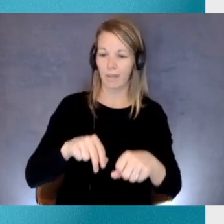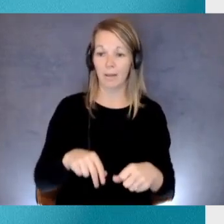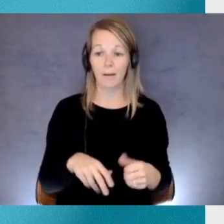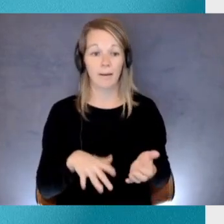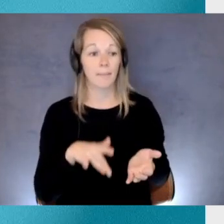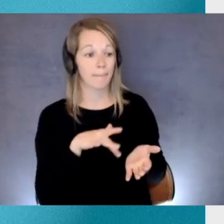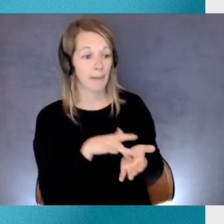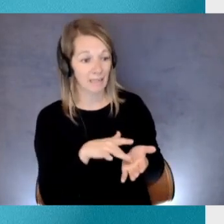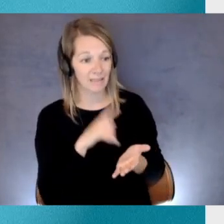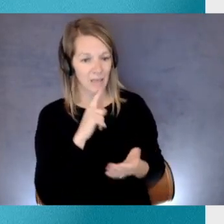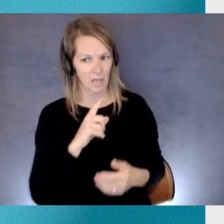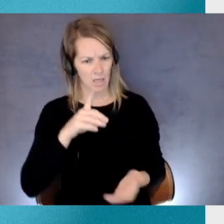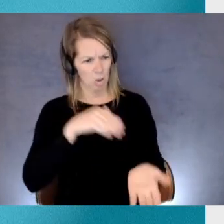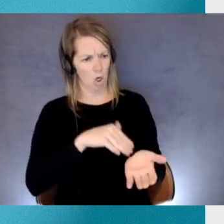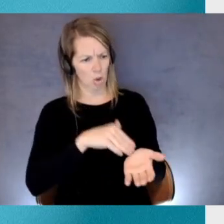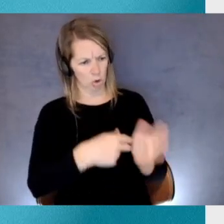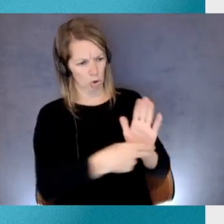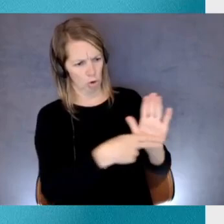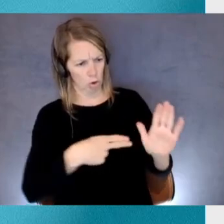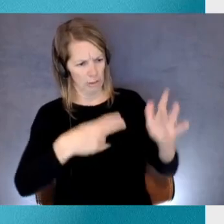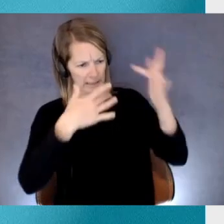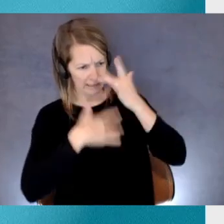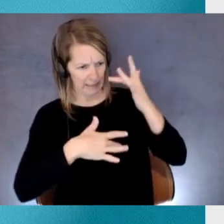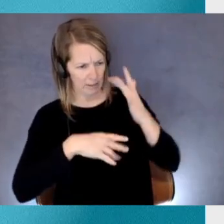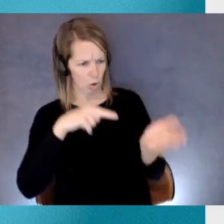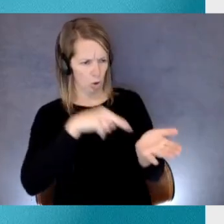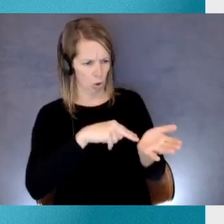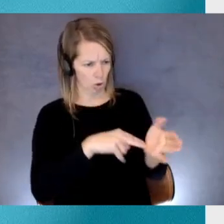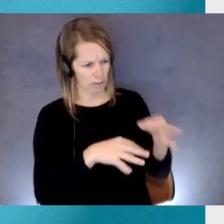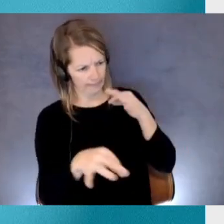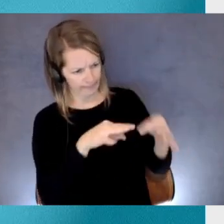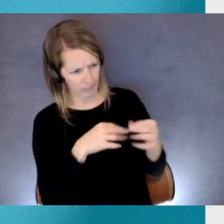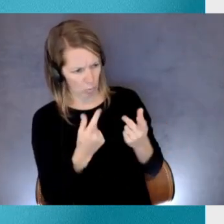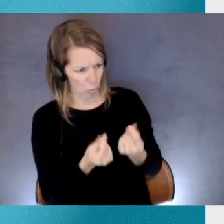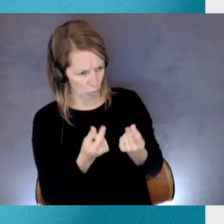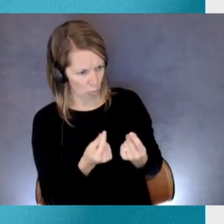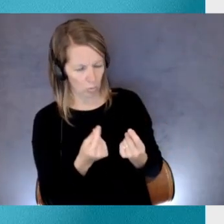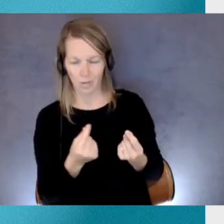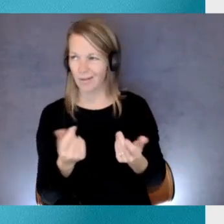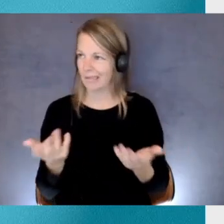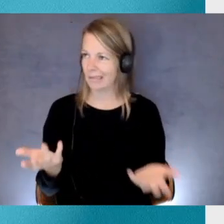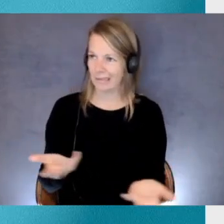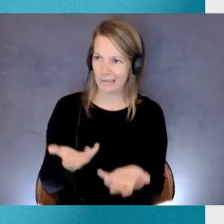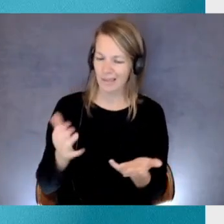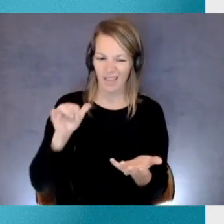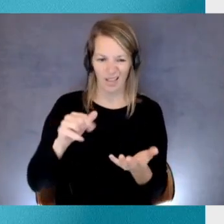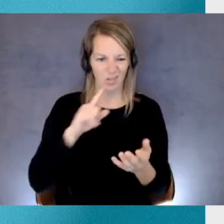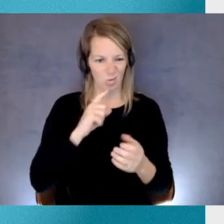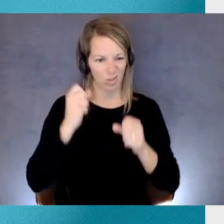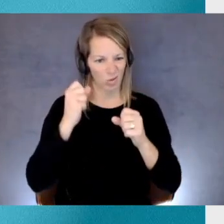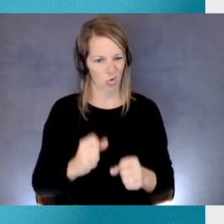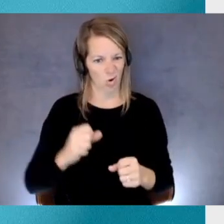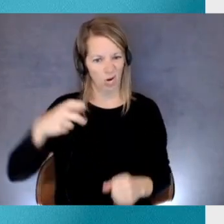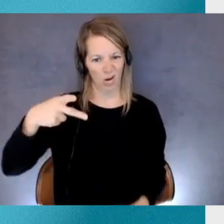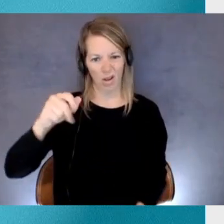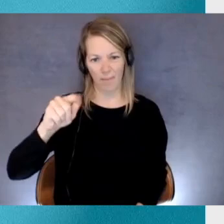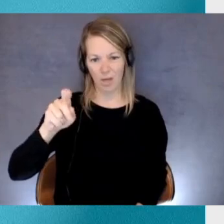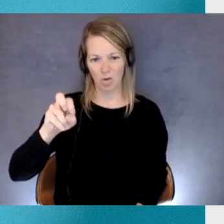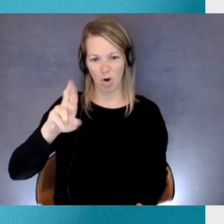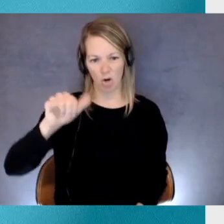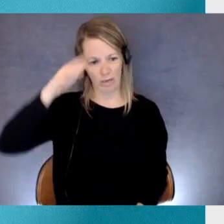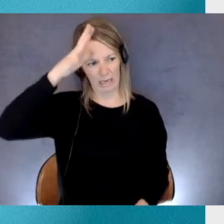tell us what a disease is and nurses tell us what to do about it. And that's a patriarchal system that's not really good for